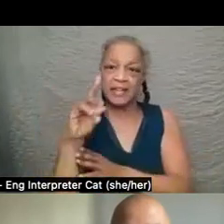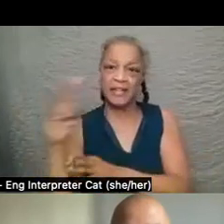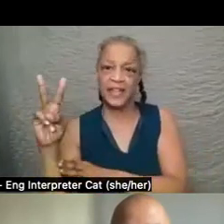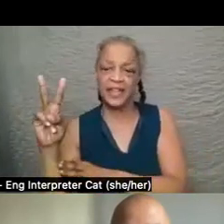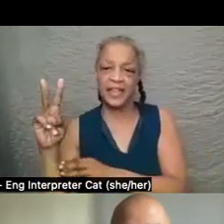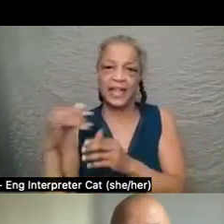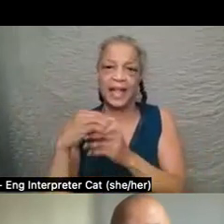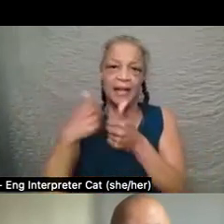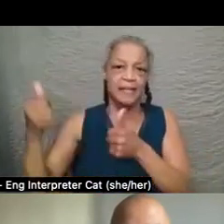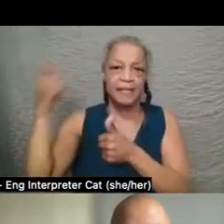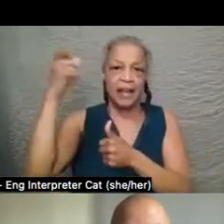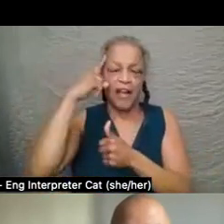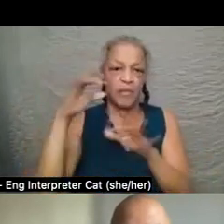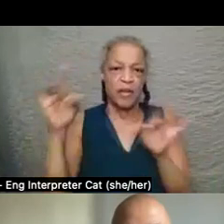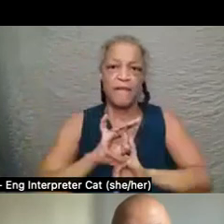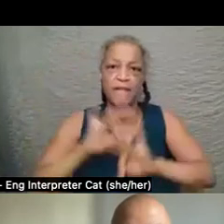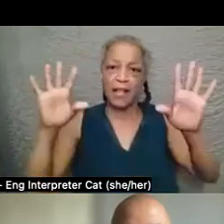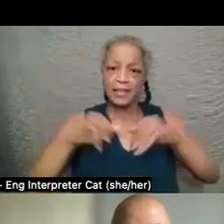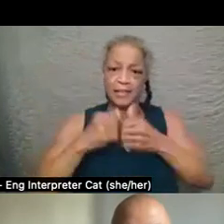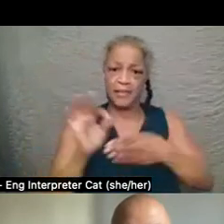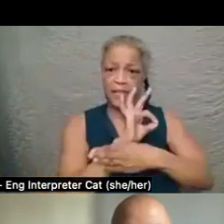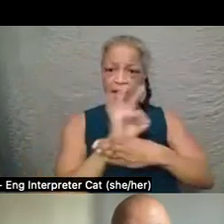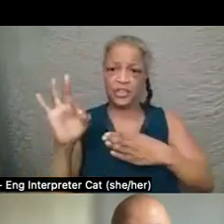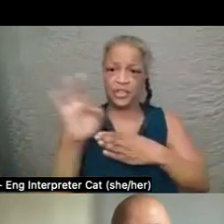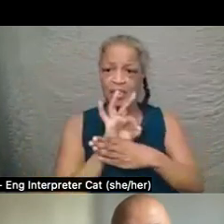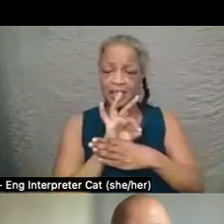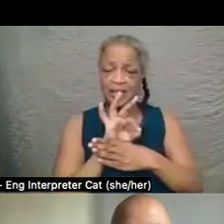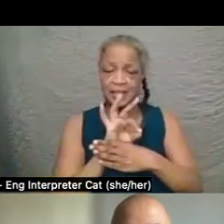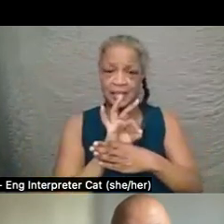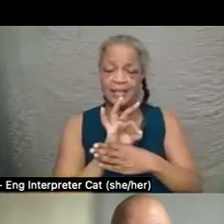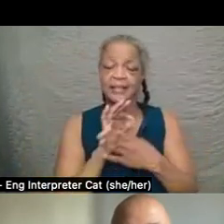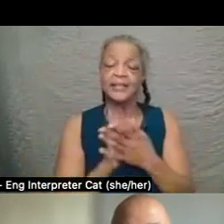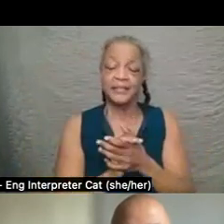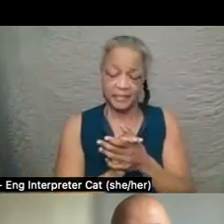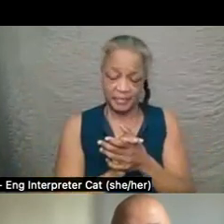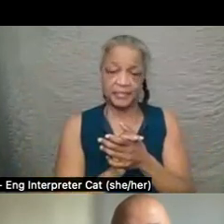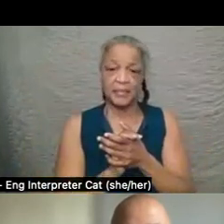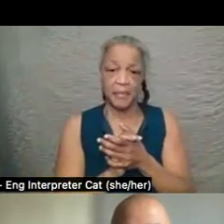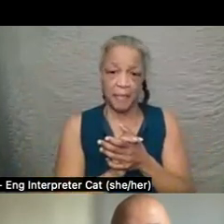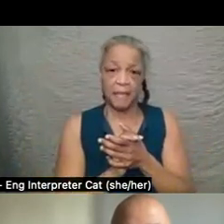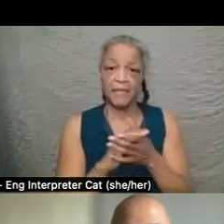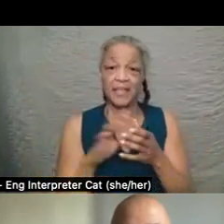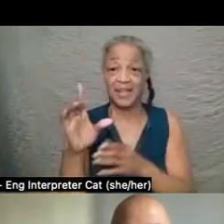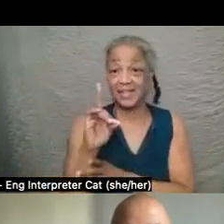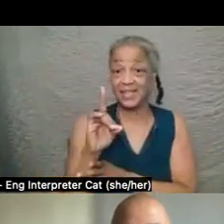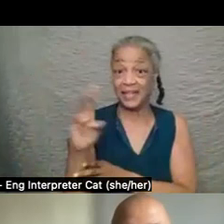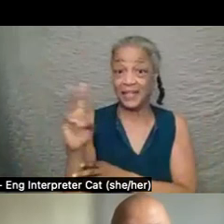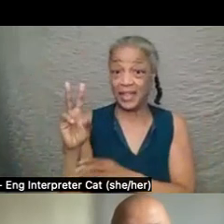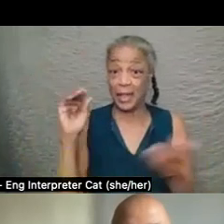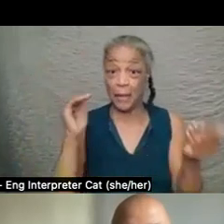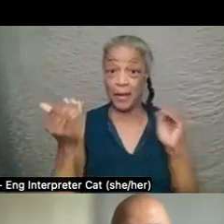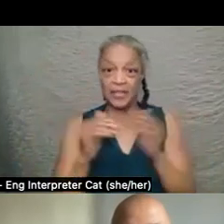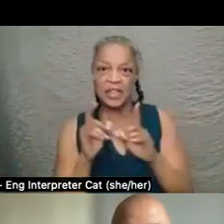in the way they function and like how they do shit, right? So that's like, the DV comparison would be stalking